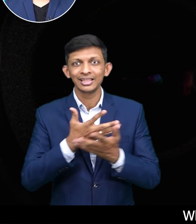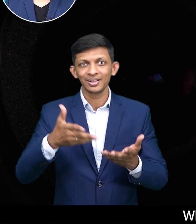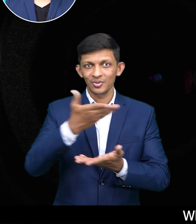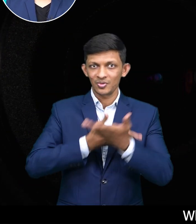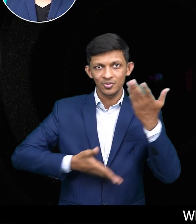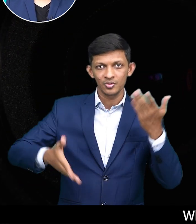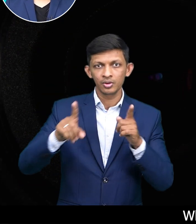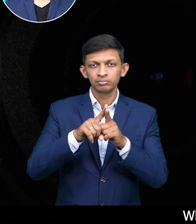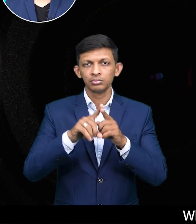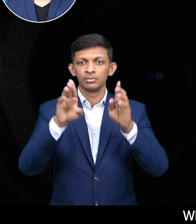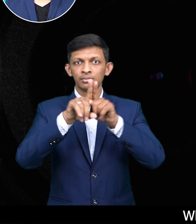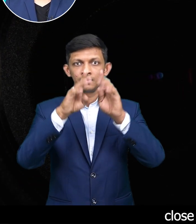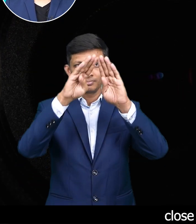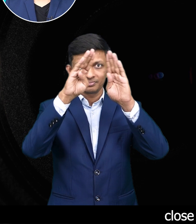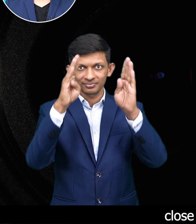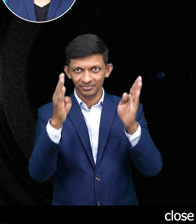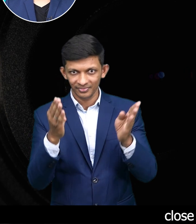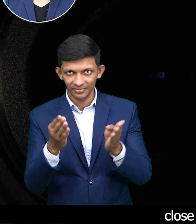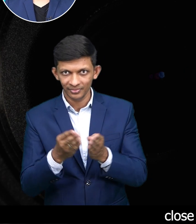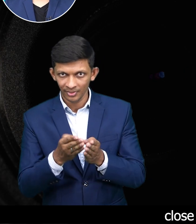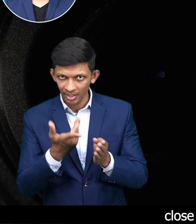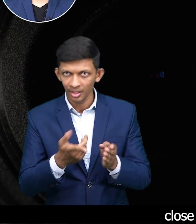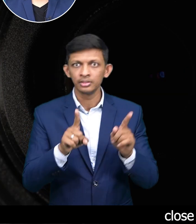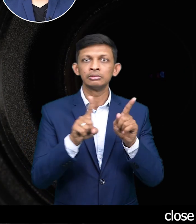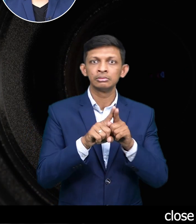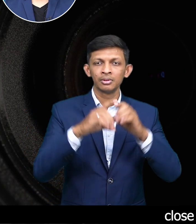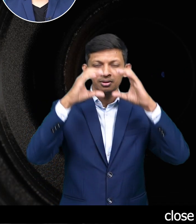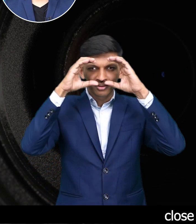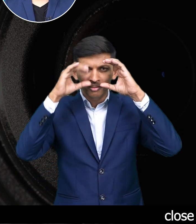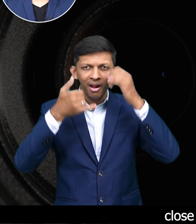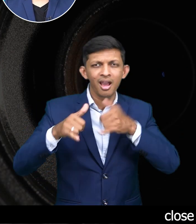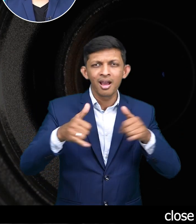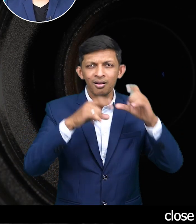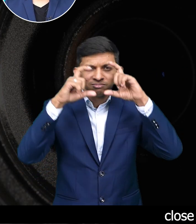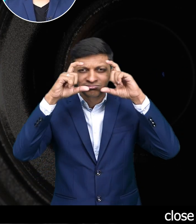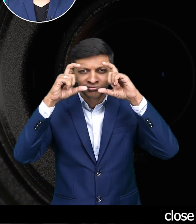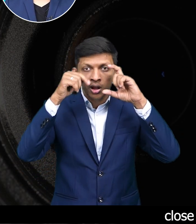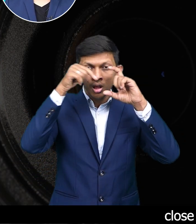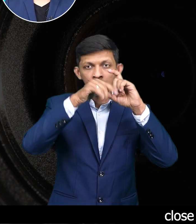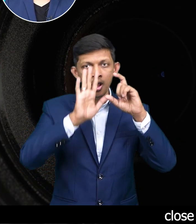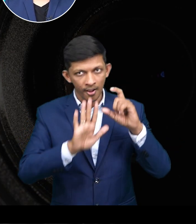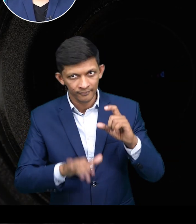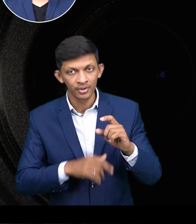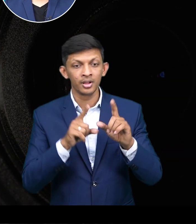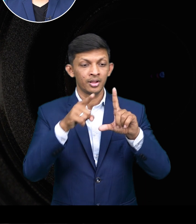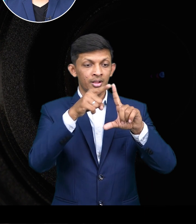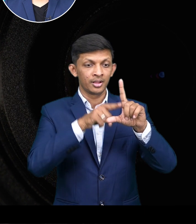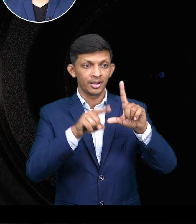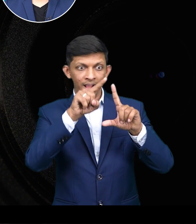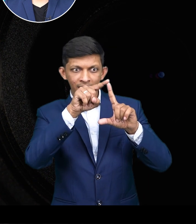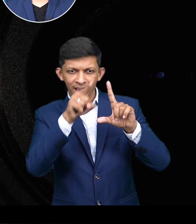the object is placed close to a convex lens, a virtual,